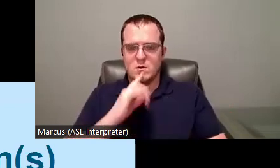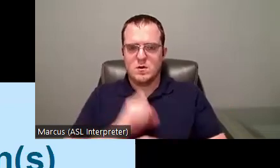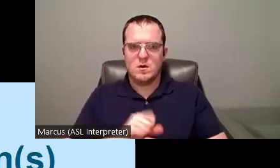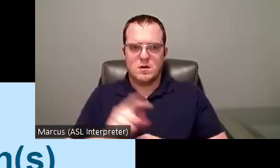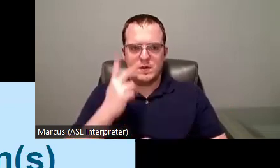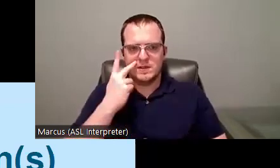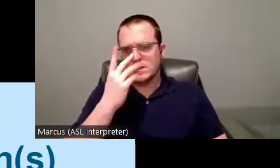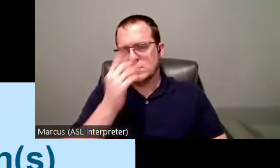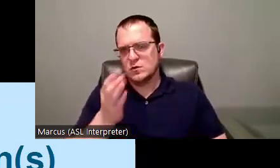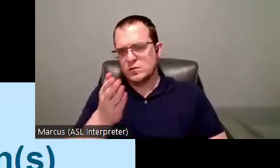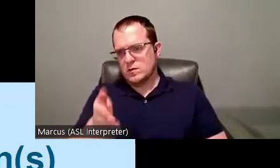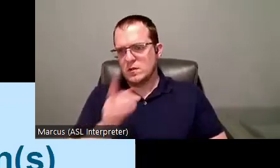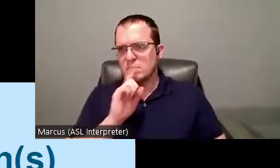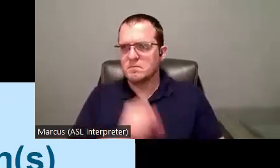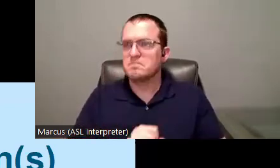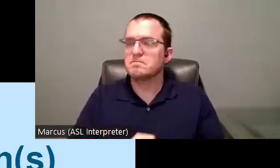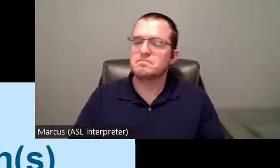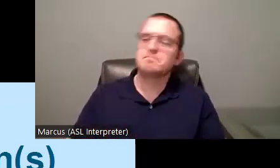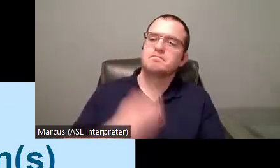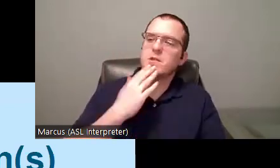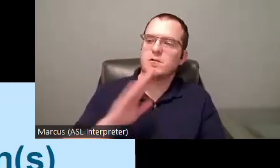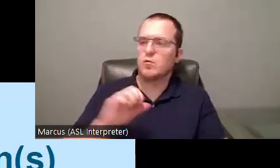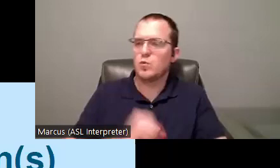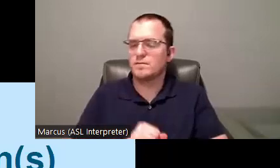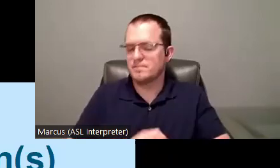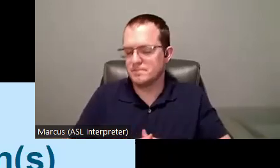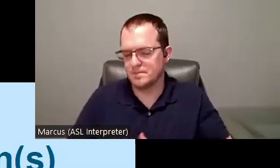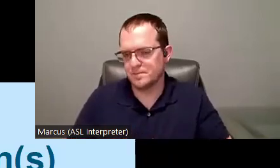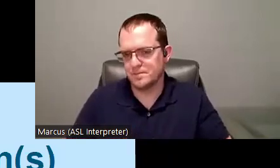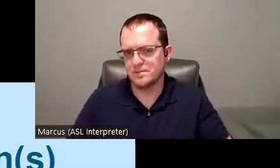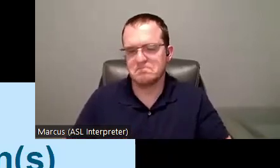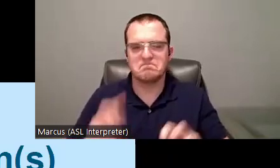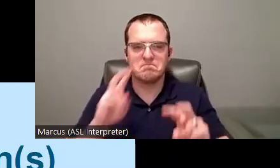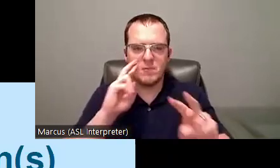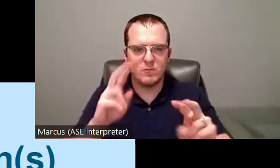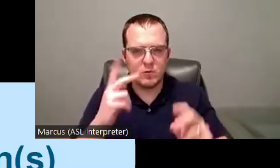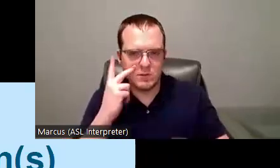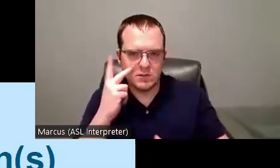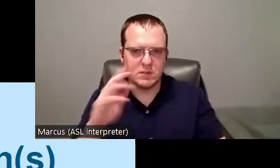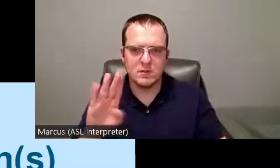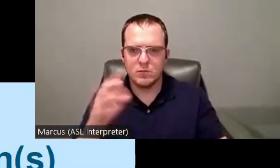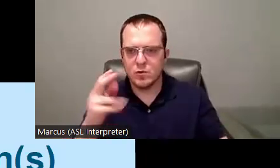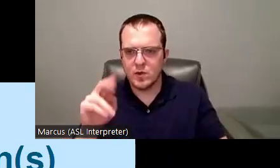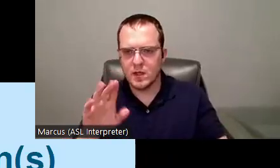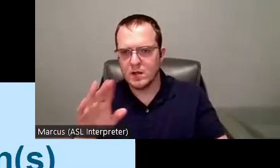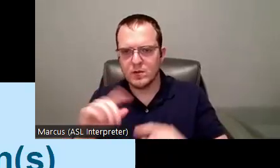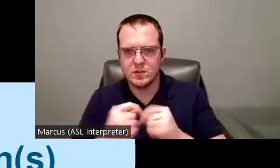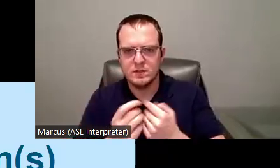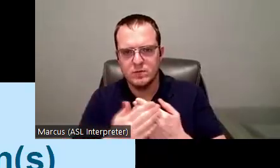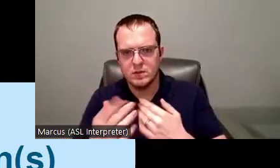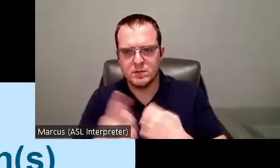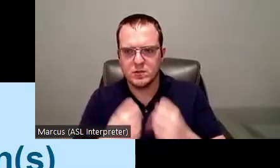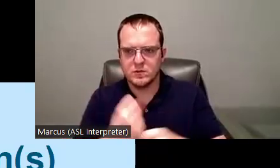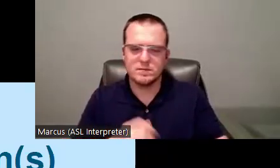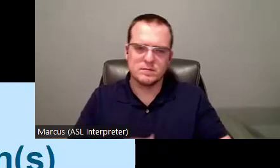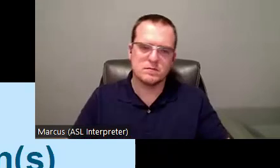there. So thanks for your work on this, and look forward to working with the Buchanan team for the coming years. Thank you